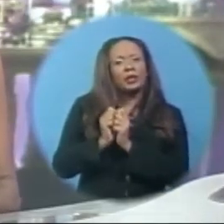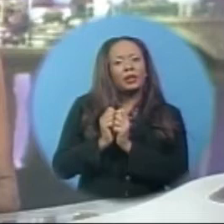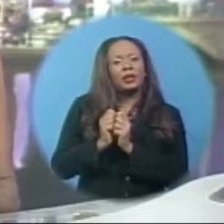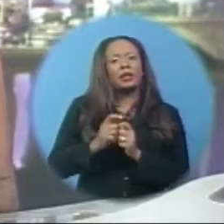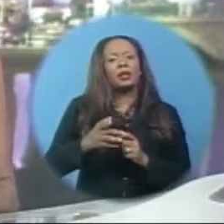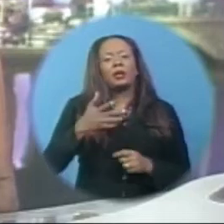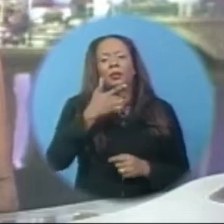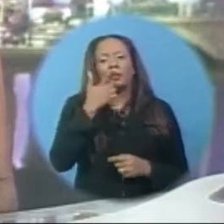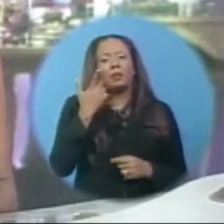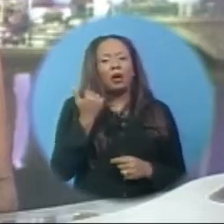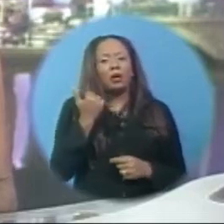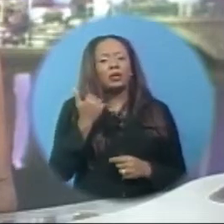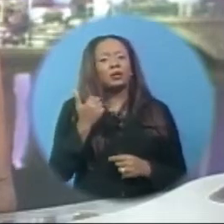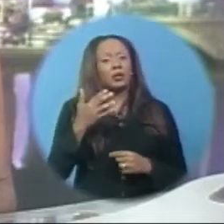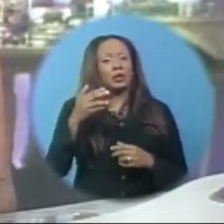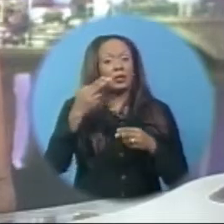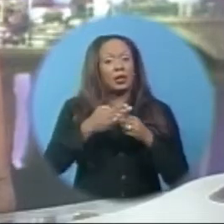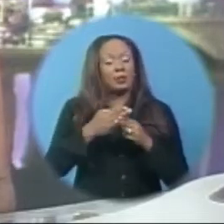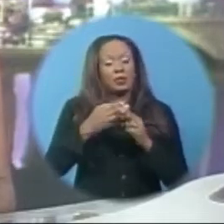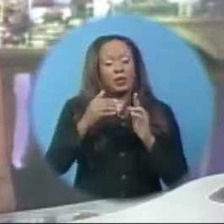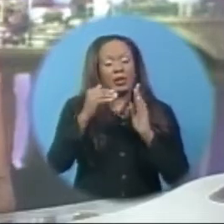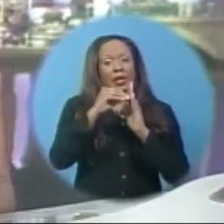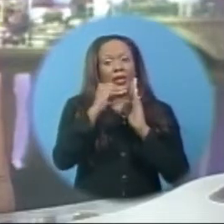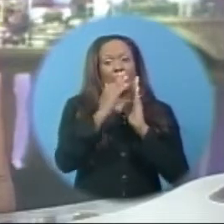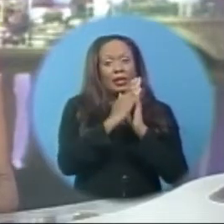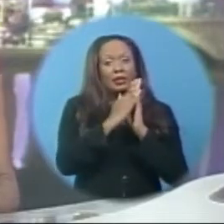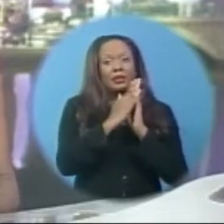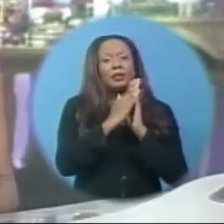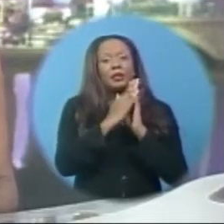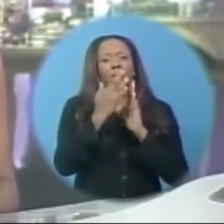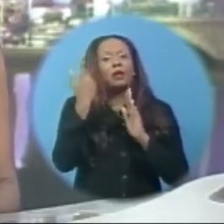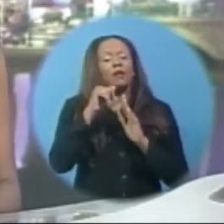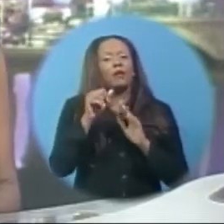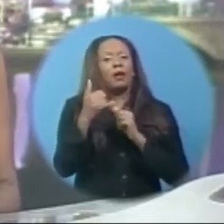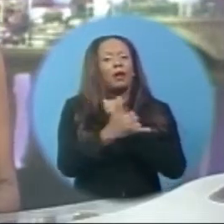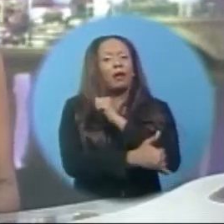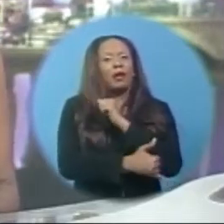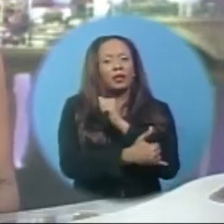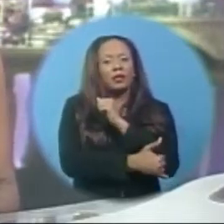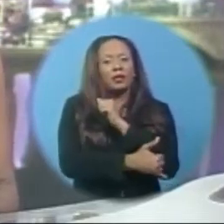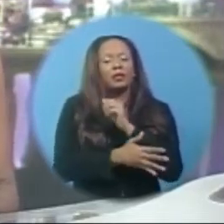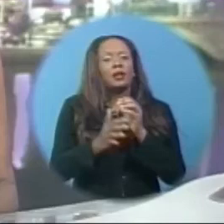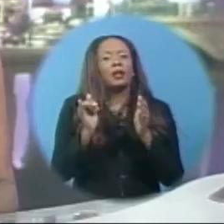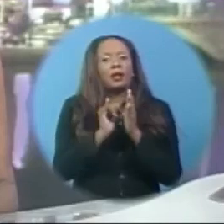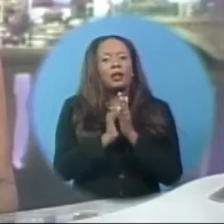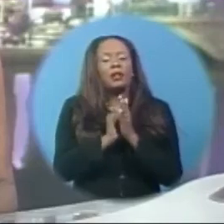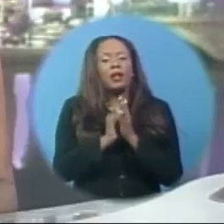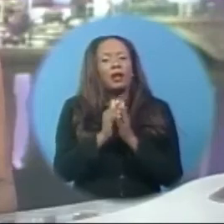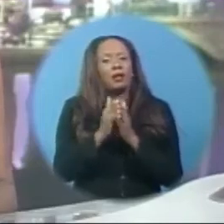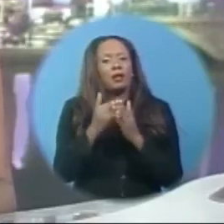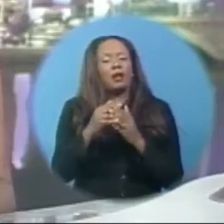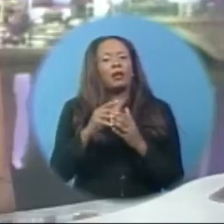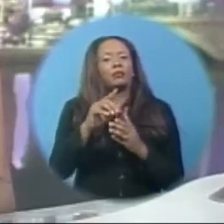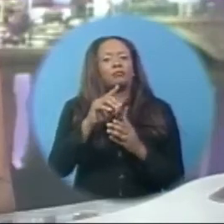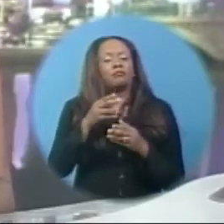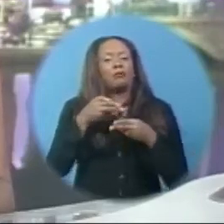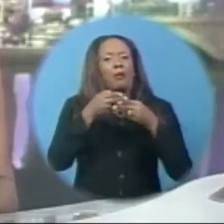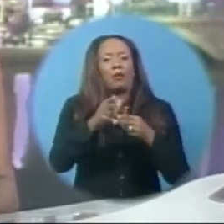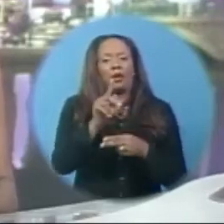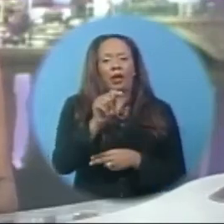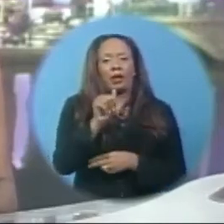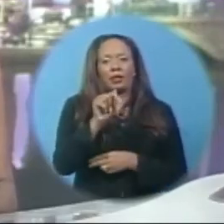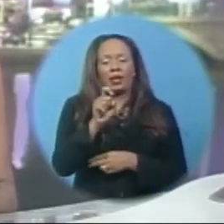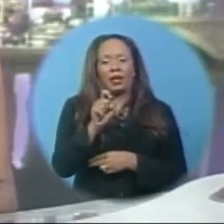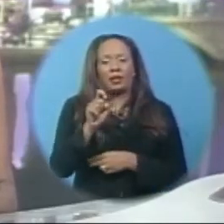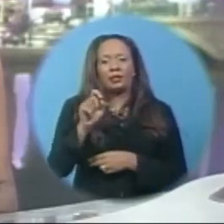being included on a new list of global tax havens. Prime Minister Alan Chastanet says he was awaiting correspondence from the EU